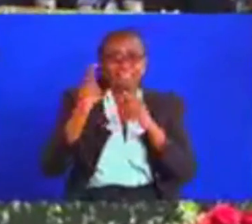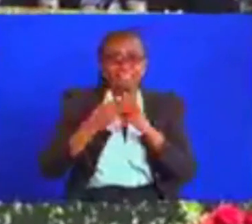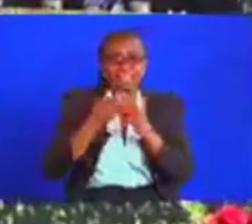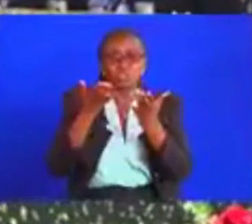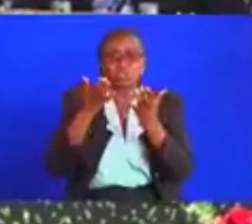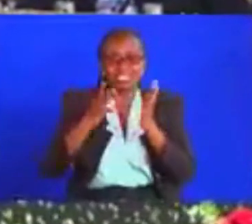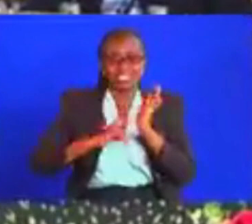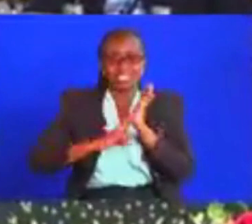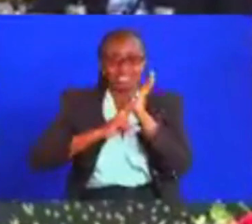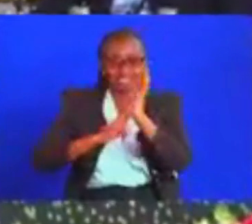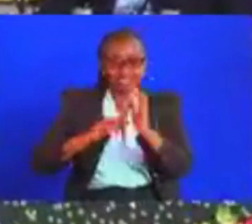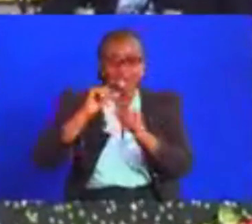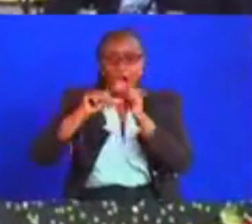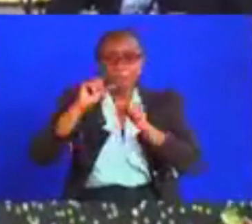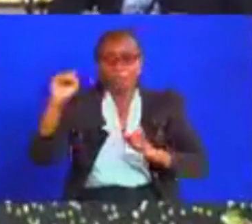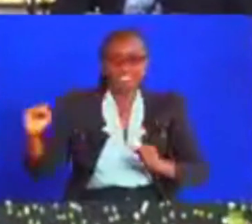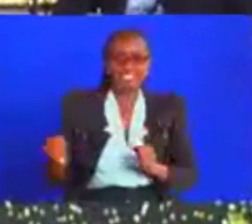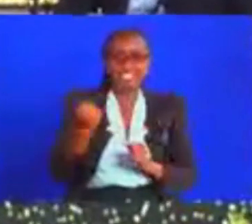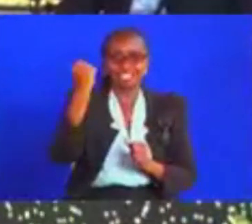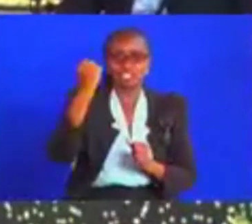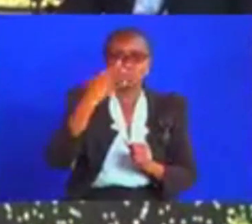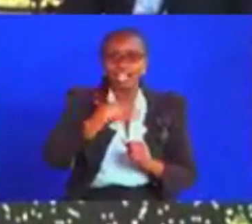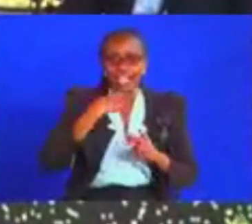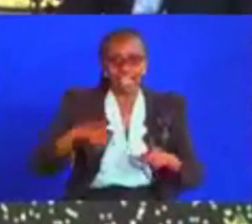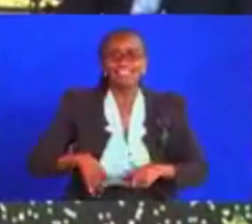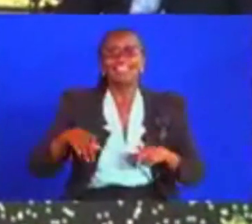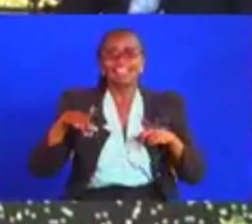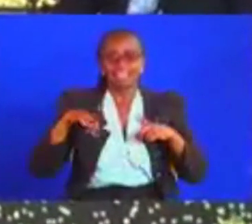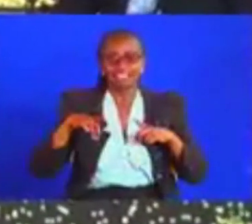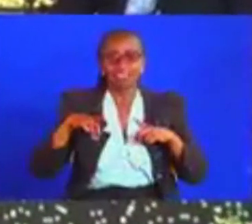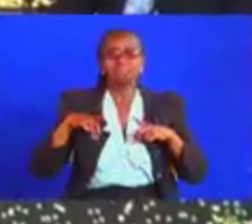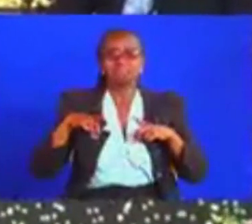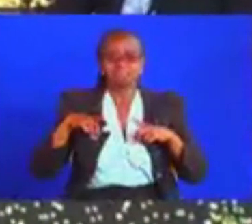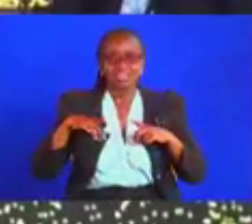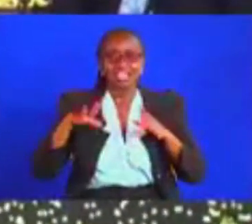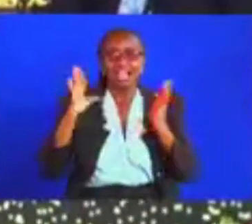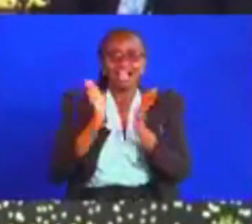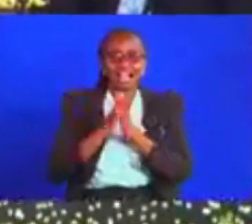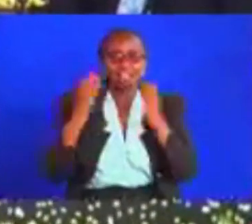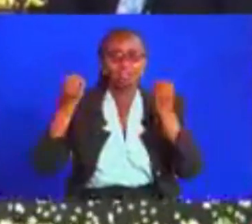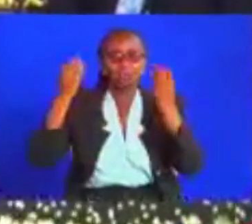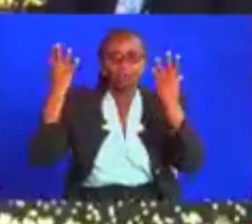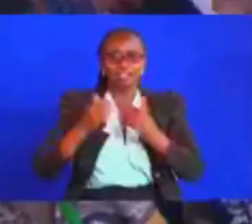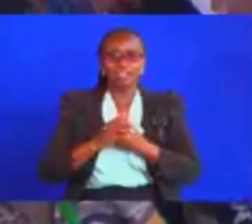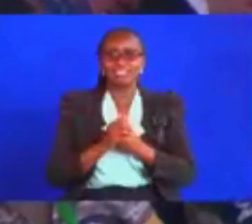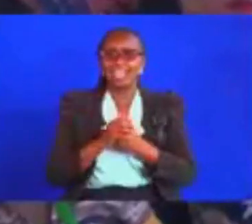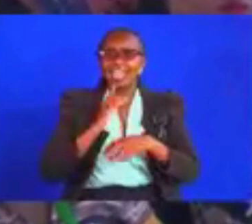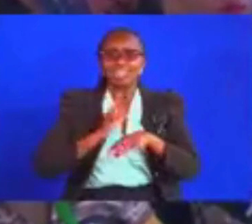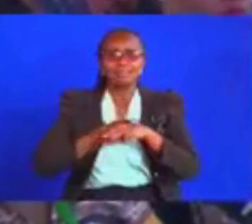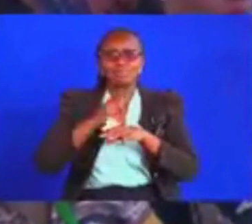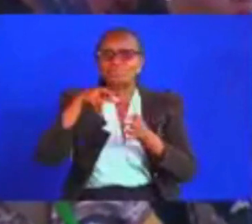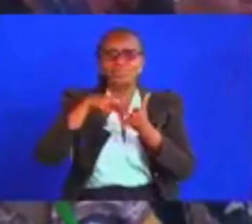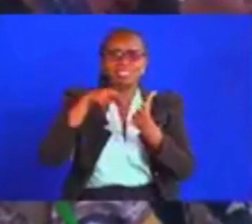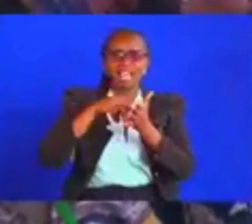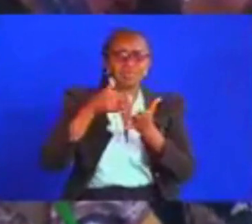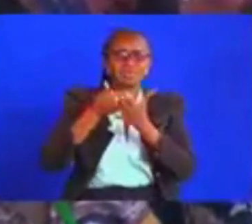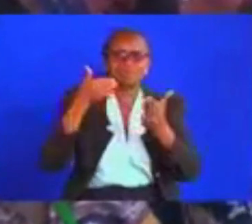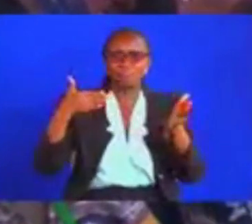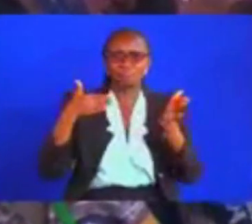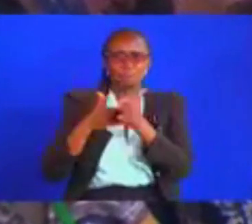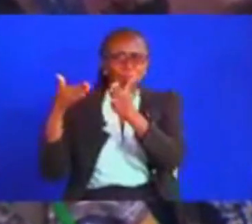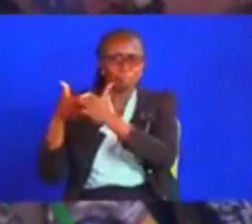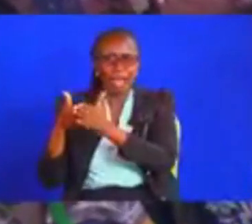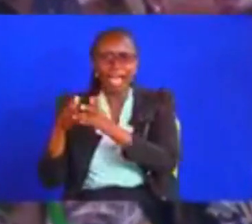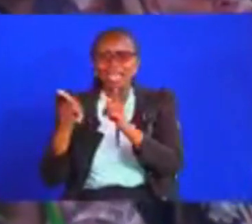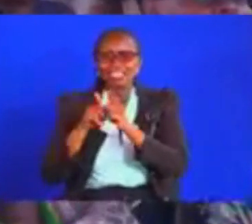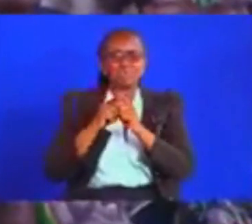the resurrection and the life. Hallelujah. When you stand before obstacles and